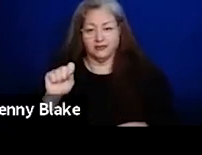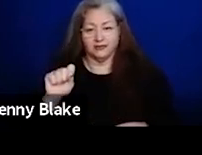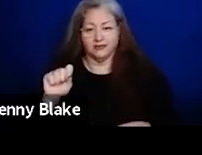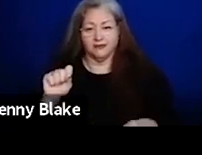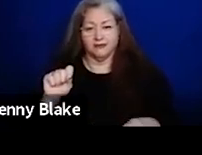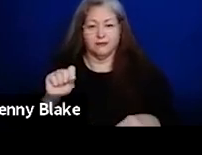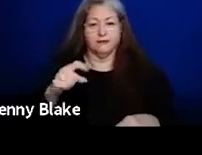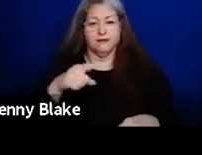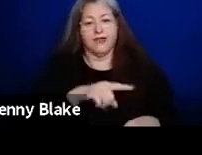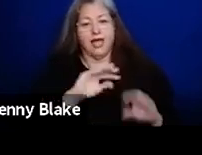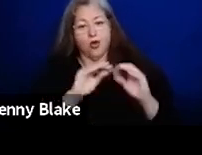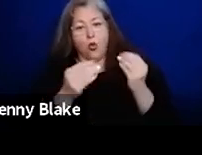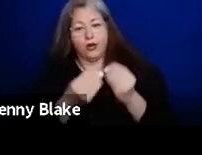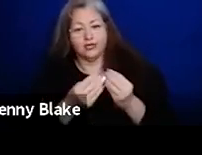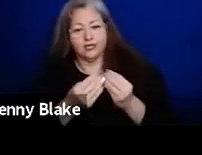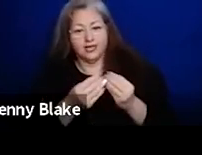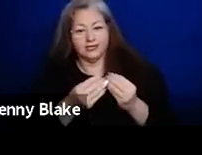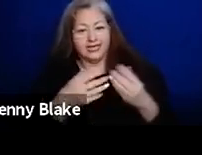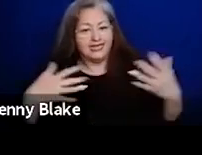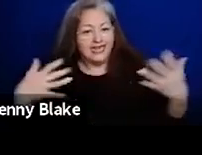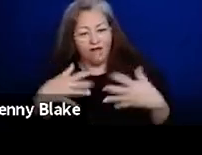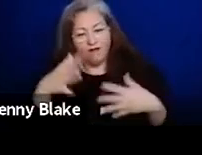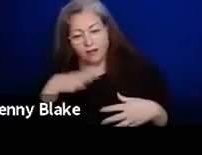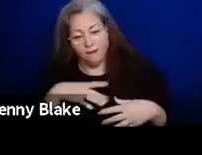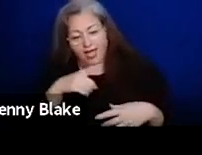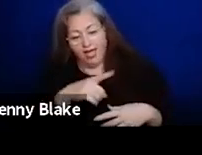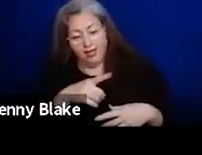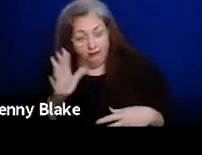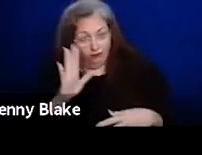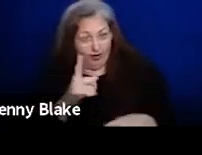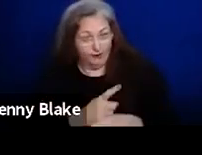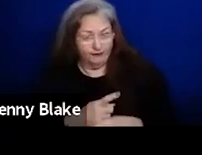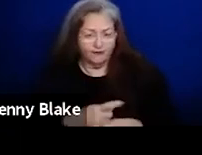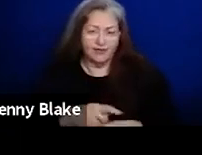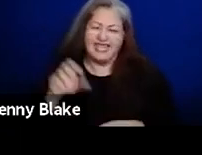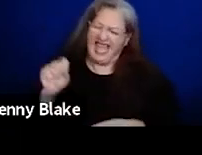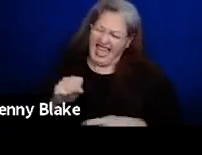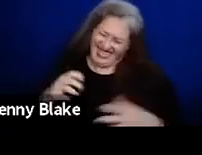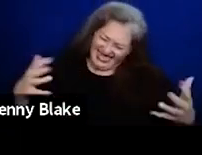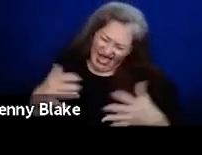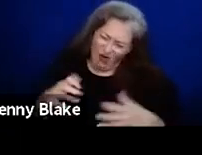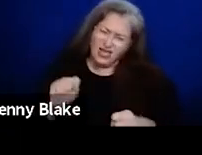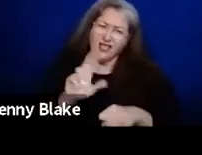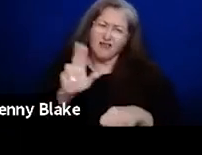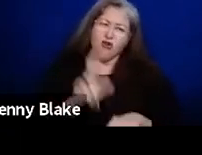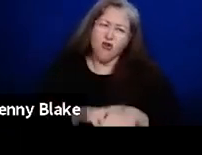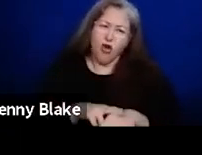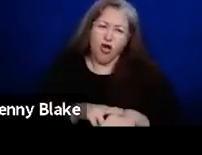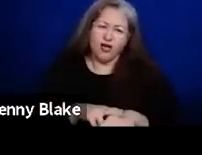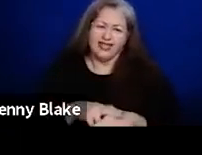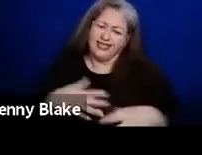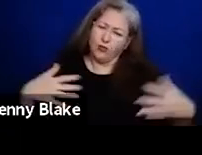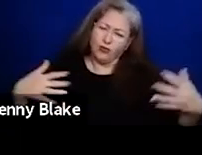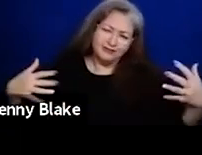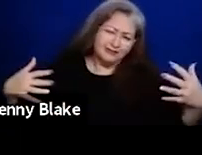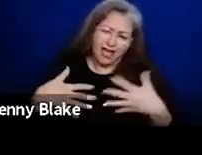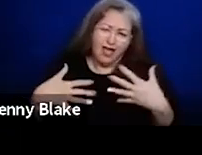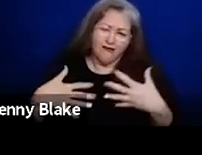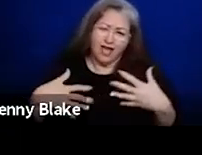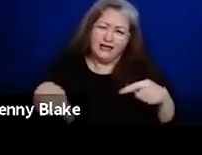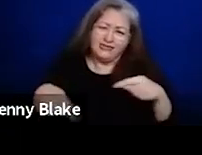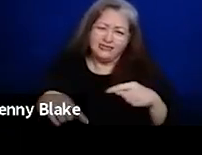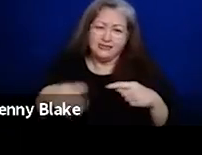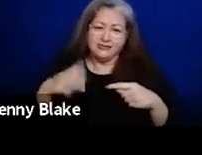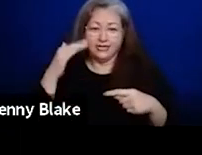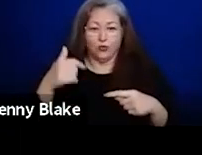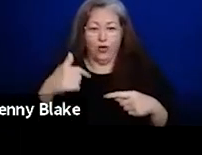this organization terrified the men in power, didn't it? Terrified, yes, of course. It terrified them. That's why